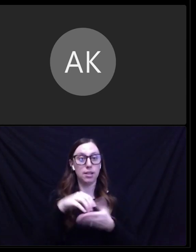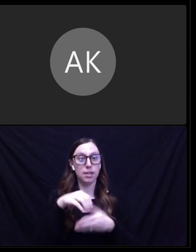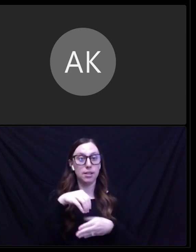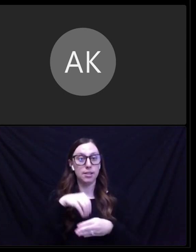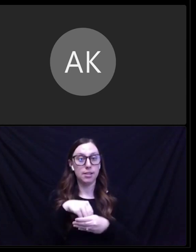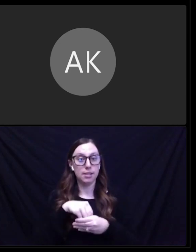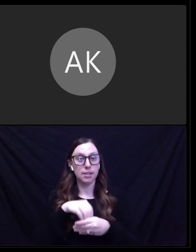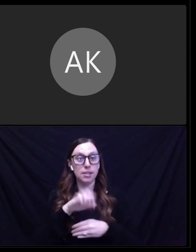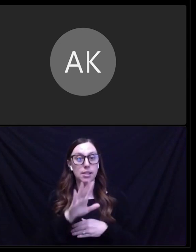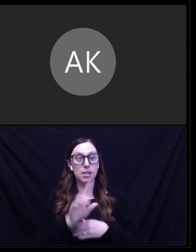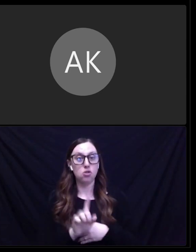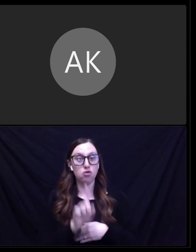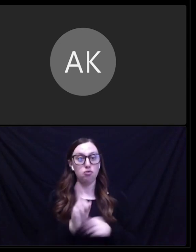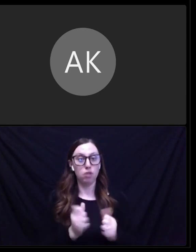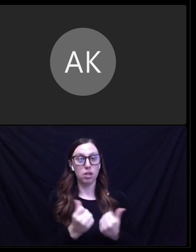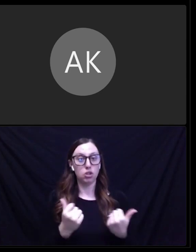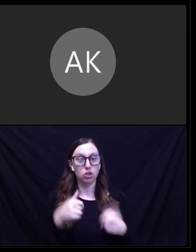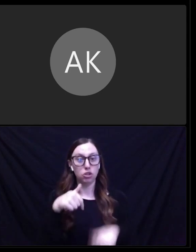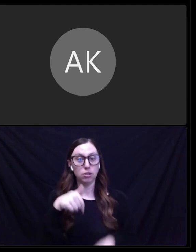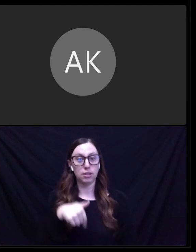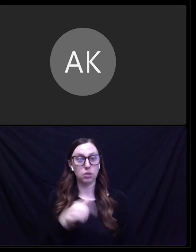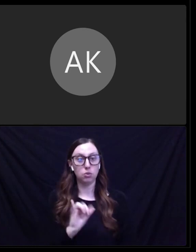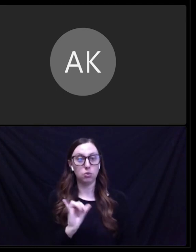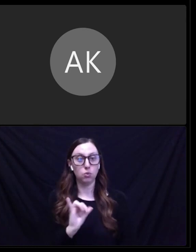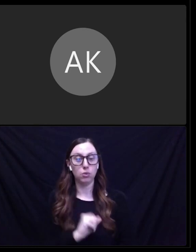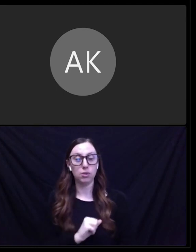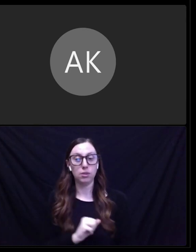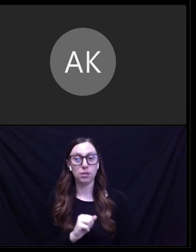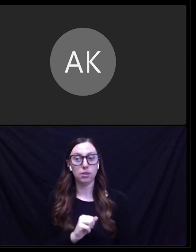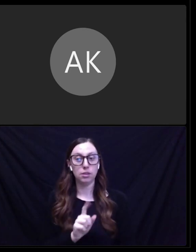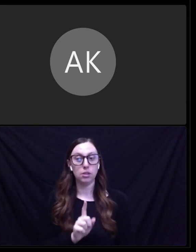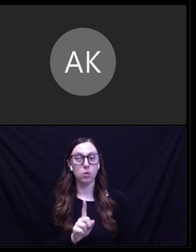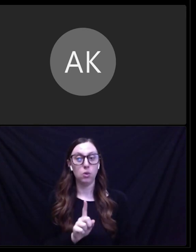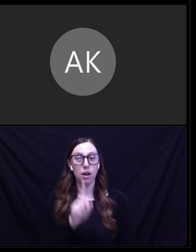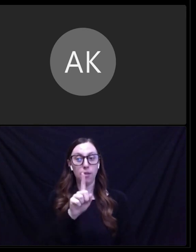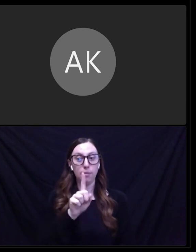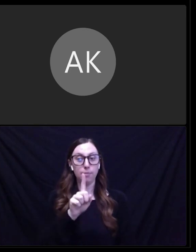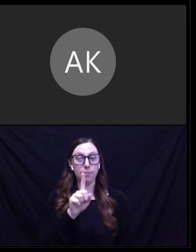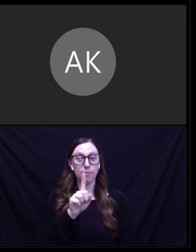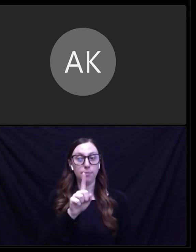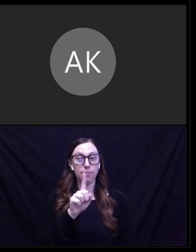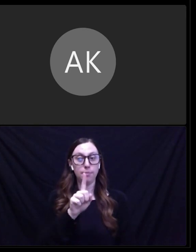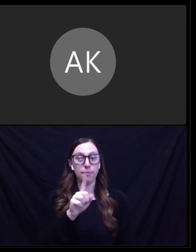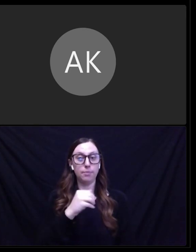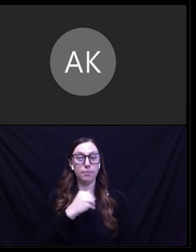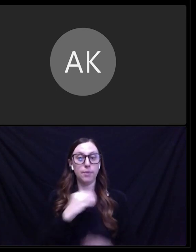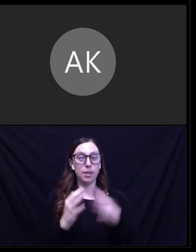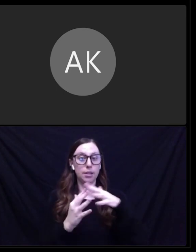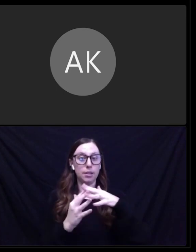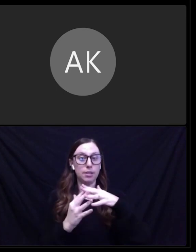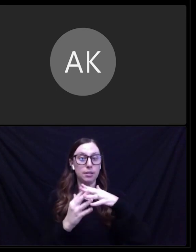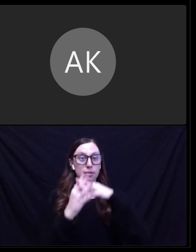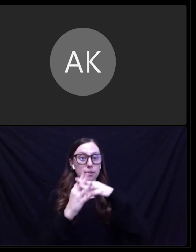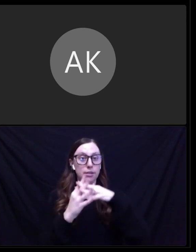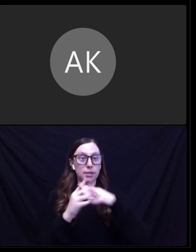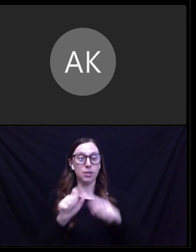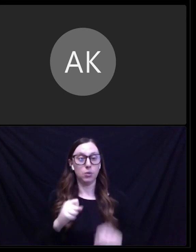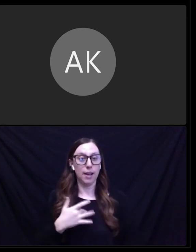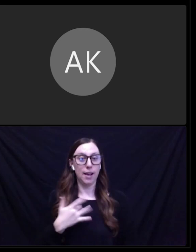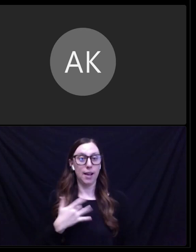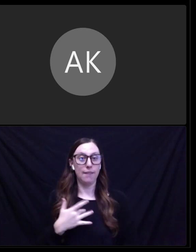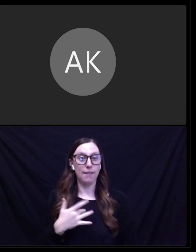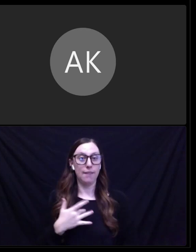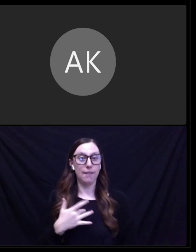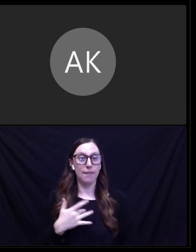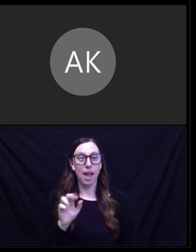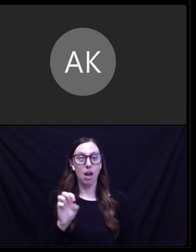direction, I guess we'll say. So the up button has an elevated nub arrow that points up. The down button has